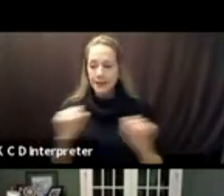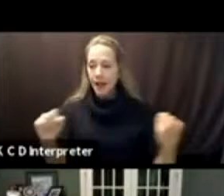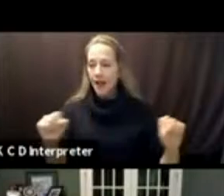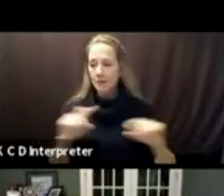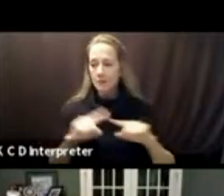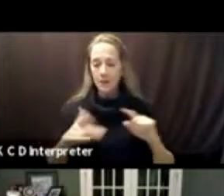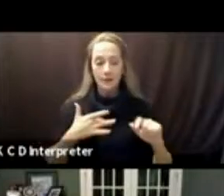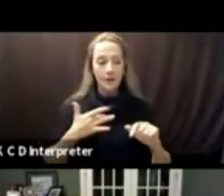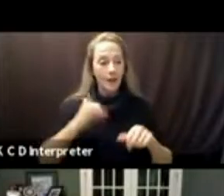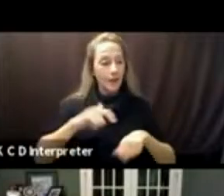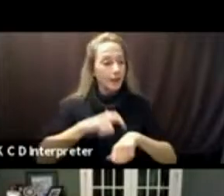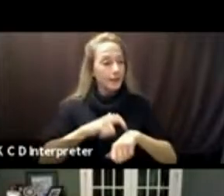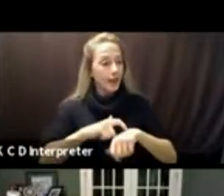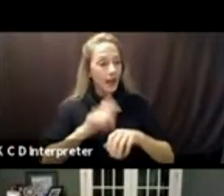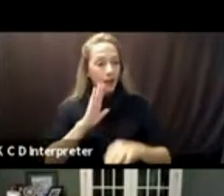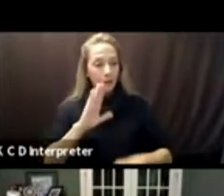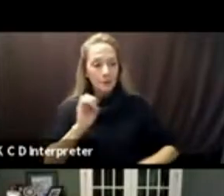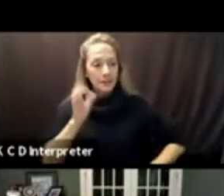point.